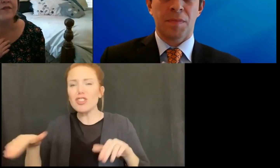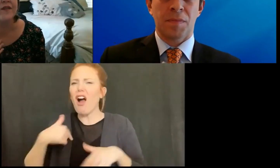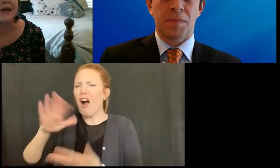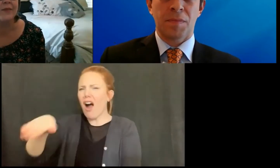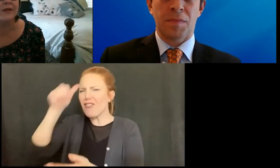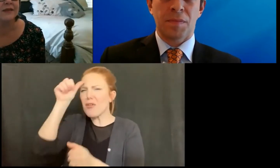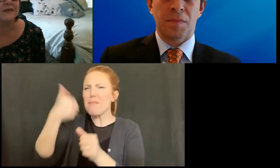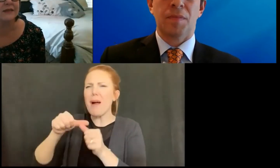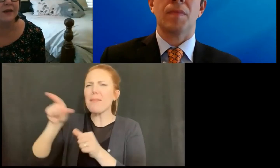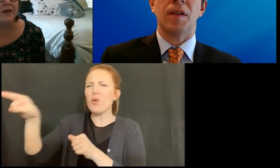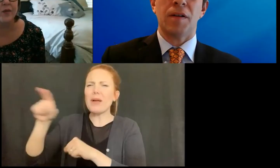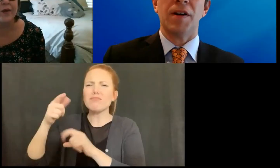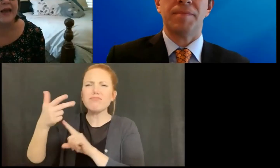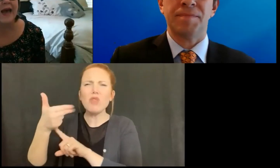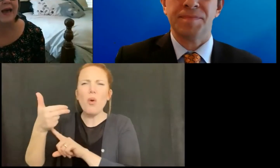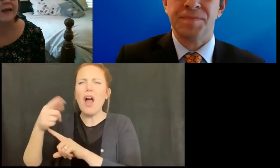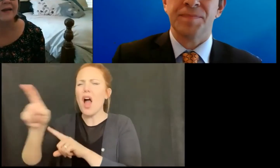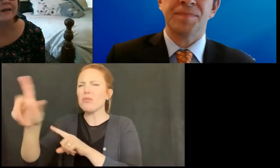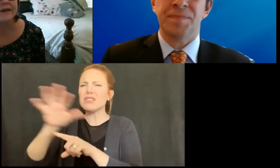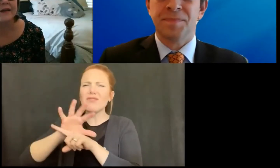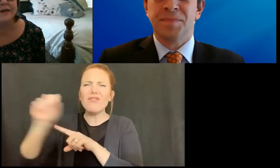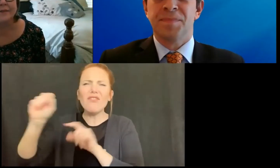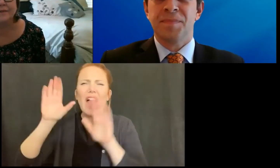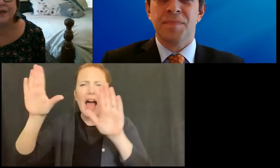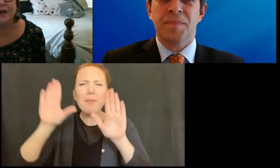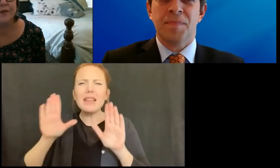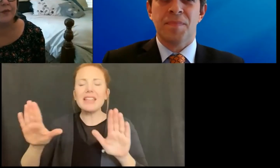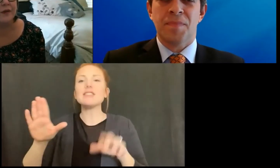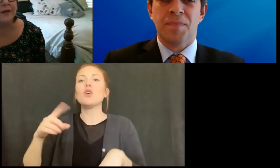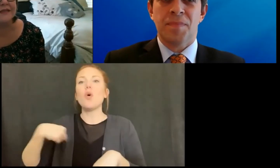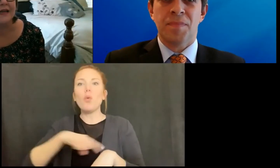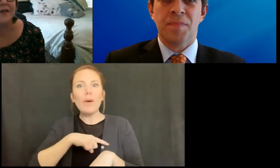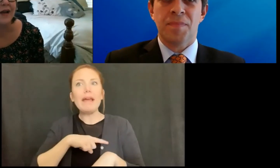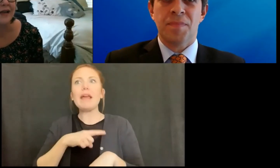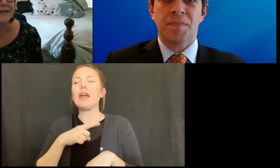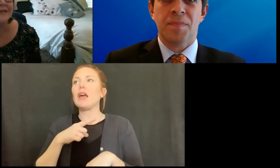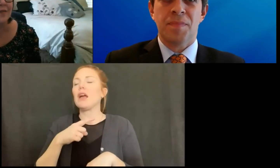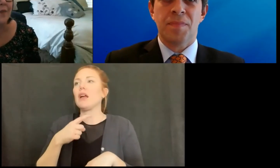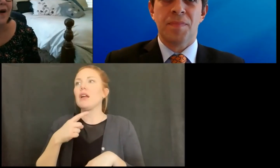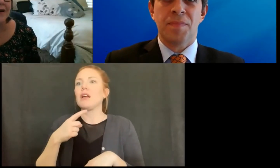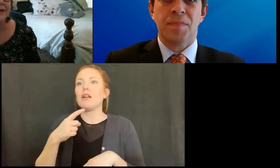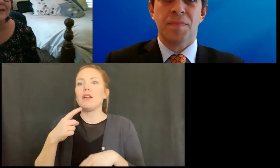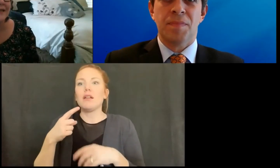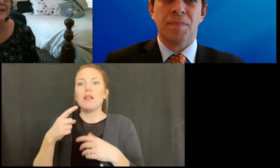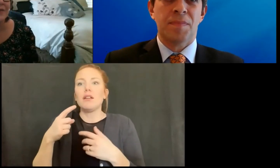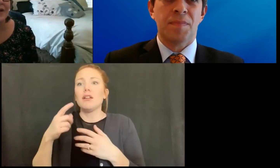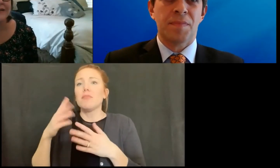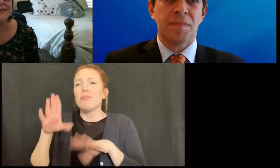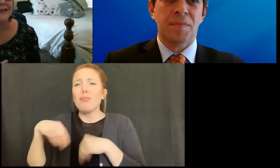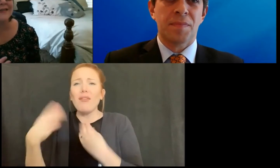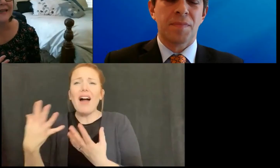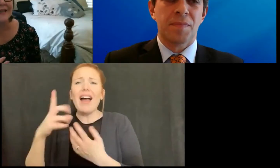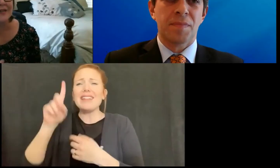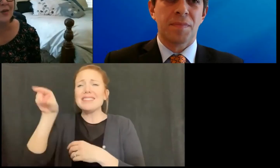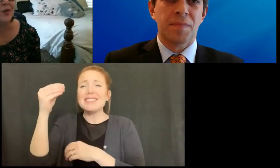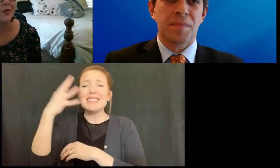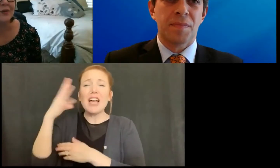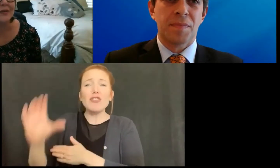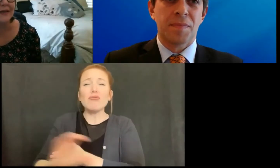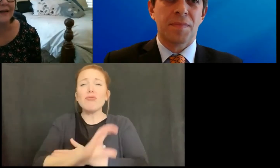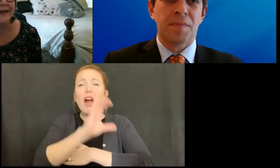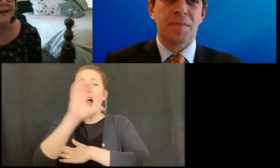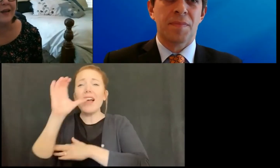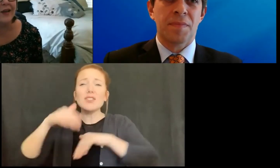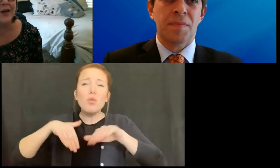was fabulous. I love We that. had, you know, sunrise walks as well as sunset